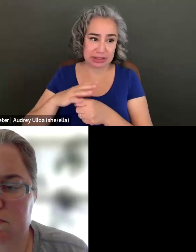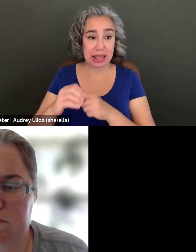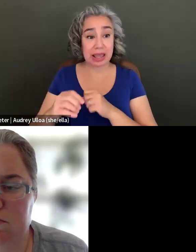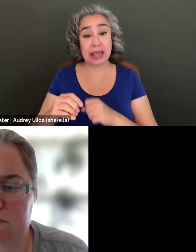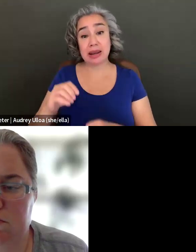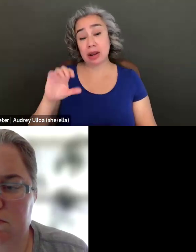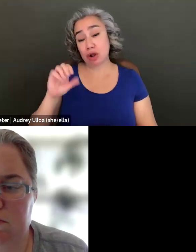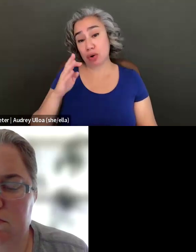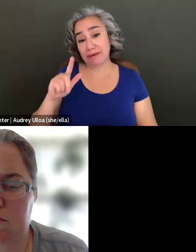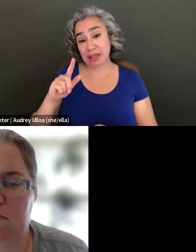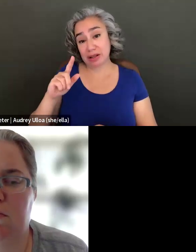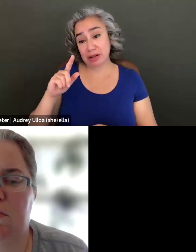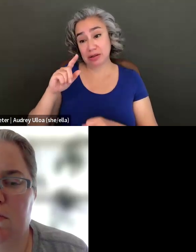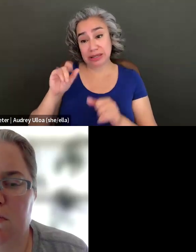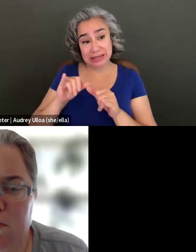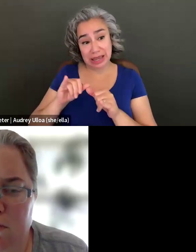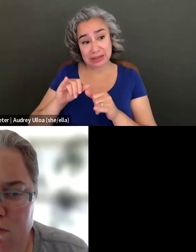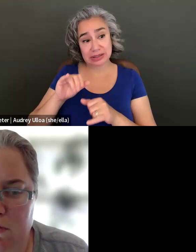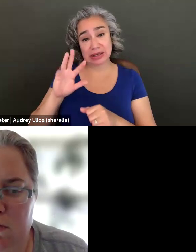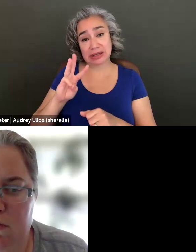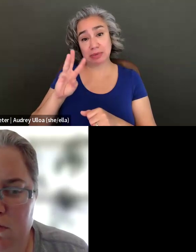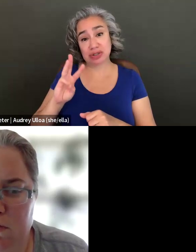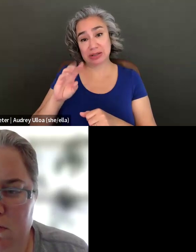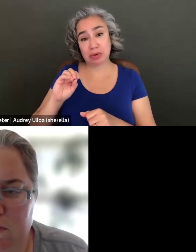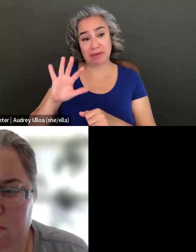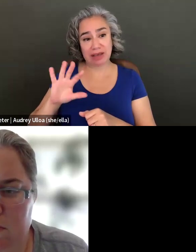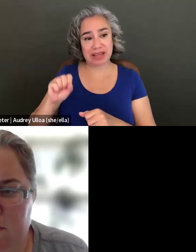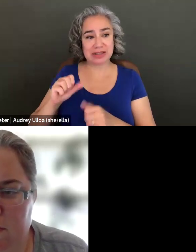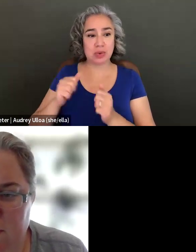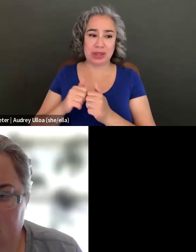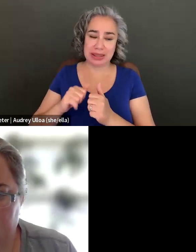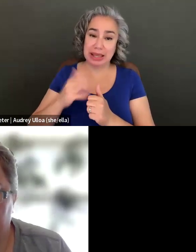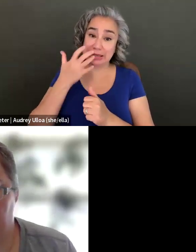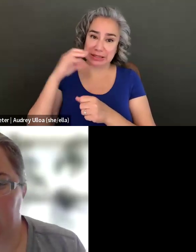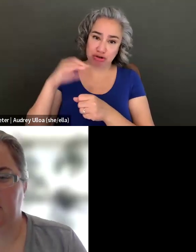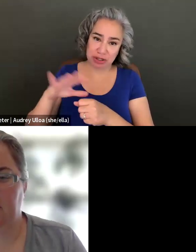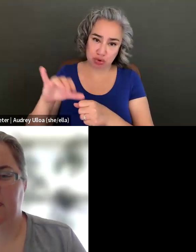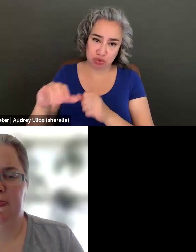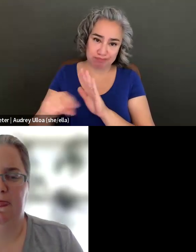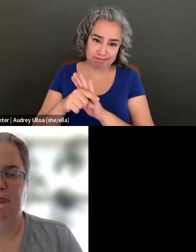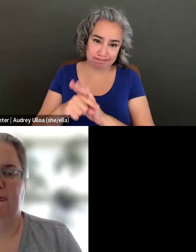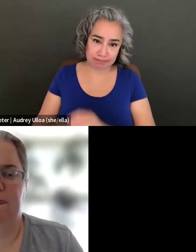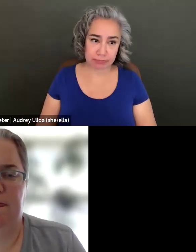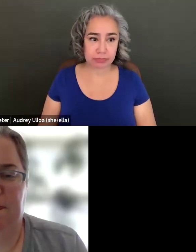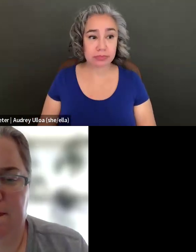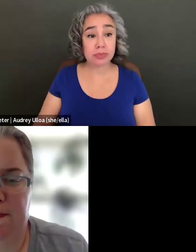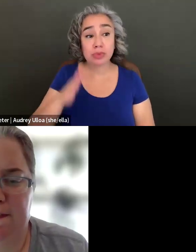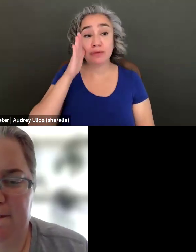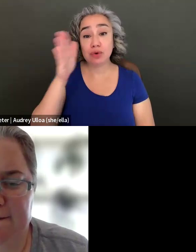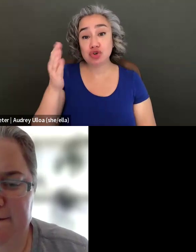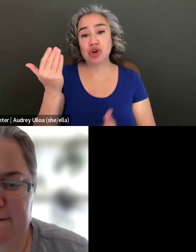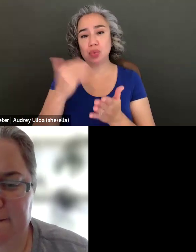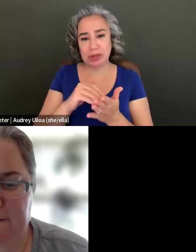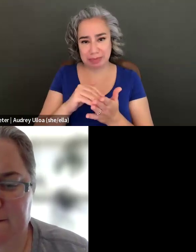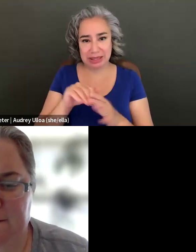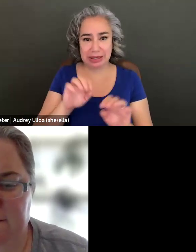chlorophyll index and FEFM in W605S under heat stress. In the future, we would like to repeat this growth